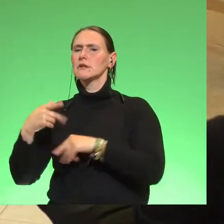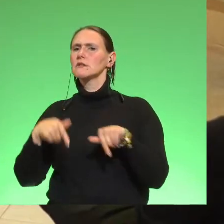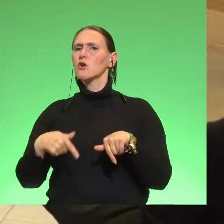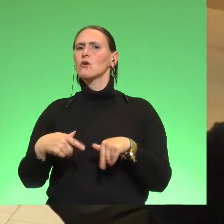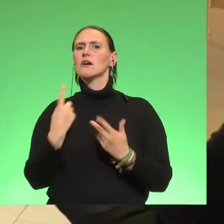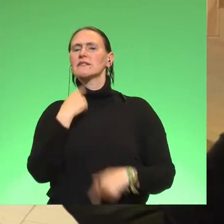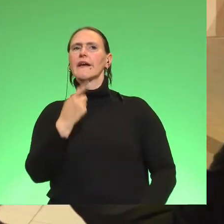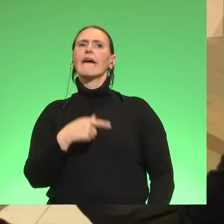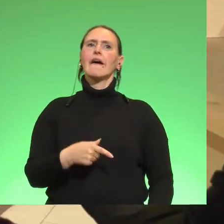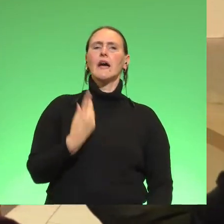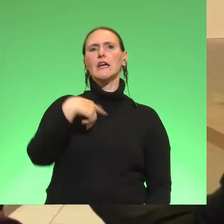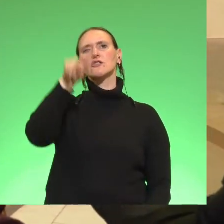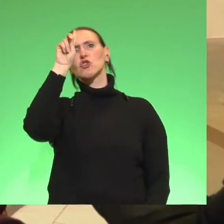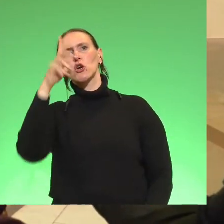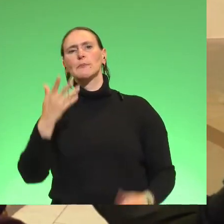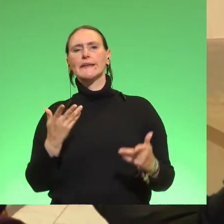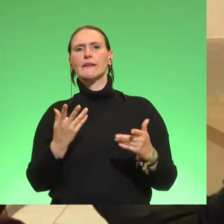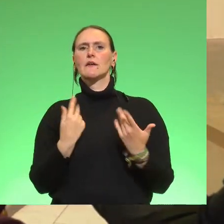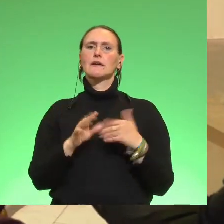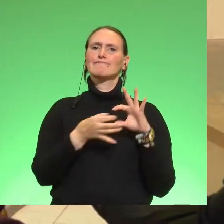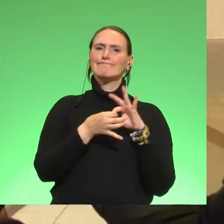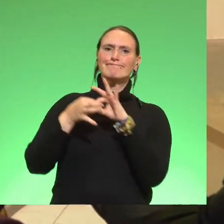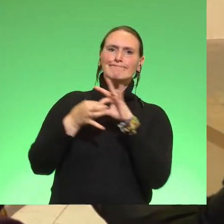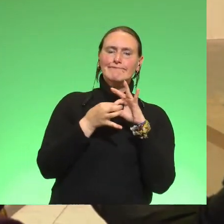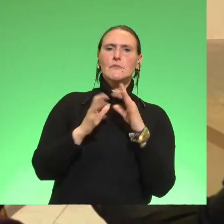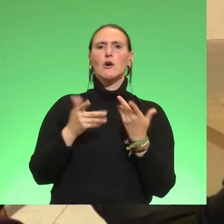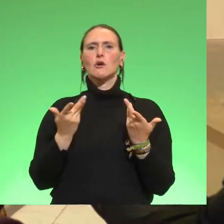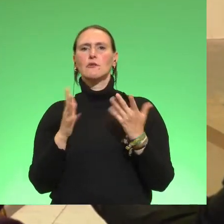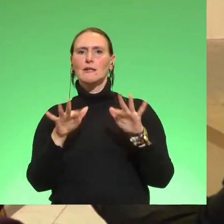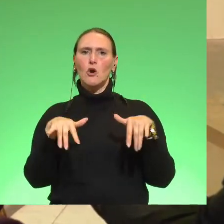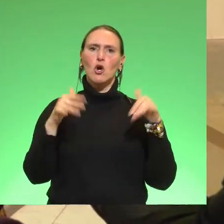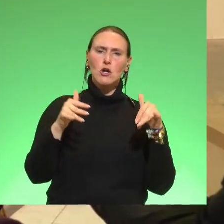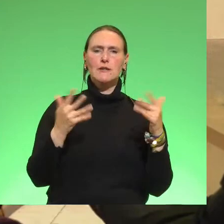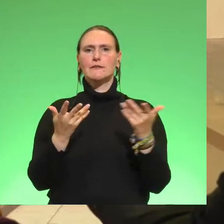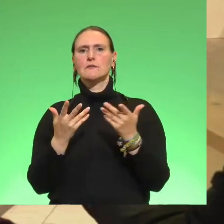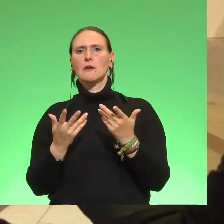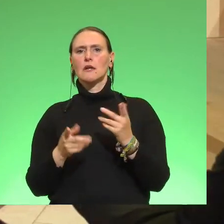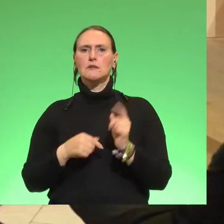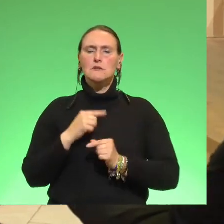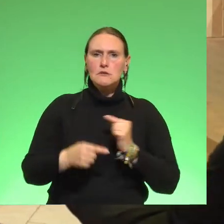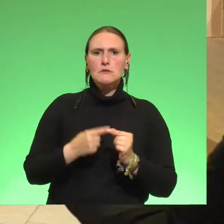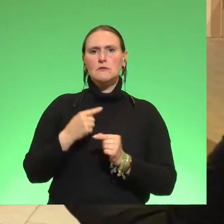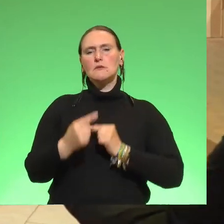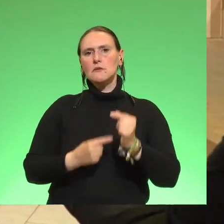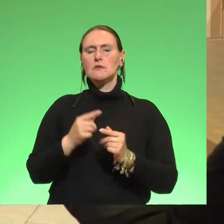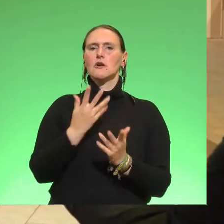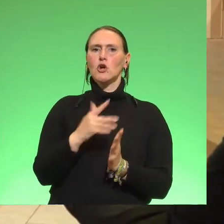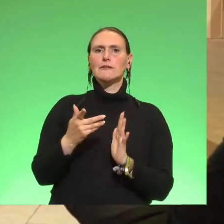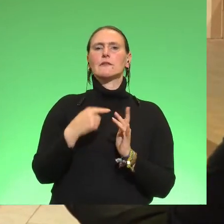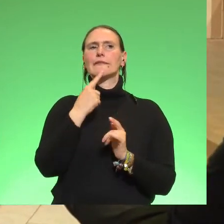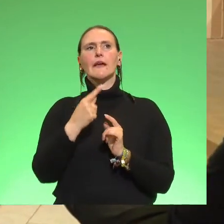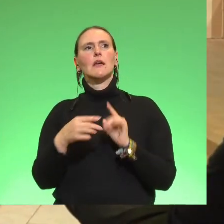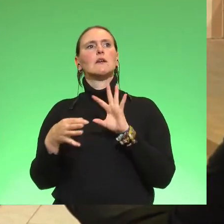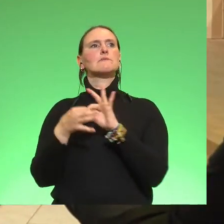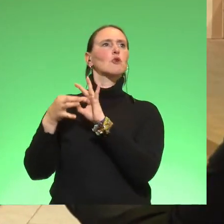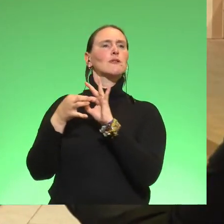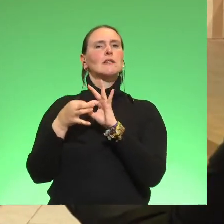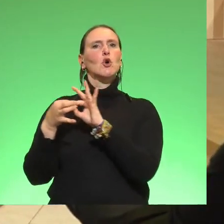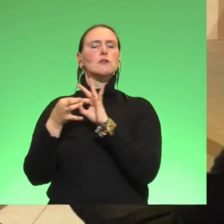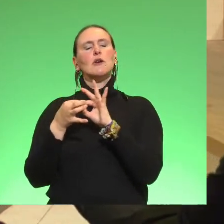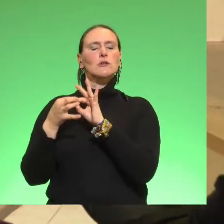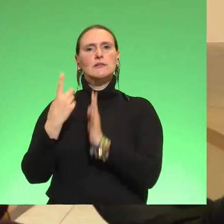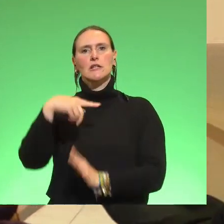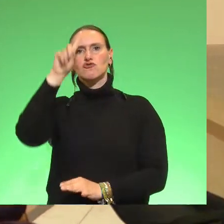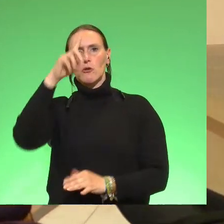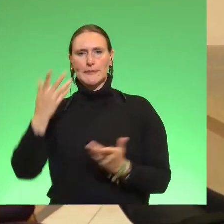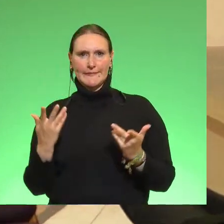contexts? Aren't the many, many audiences around in the almost 100 days also hailing from German contexts? I also